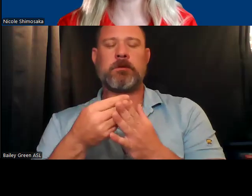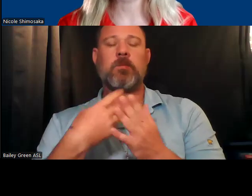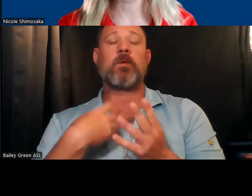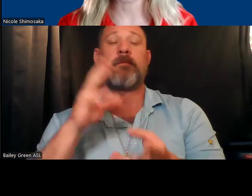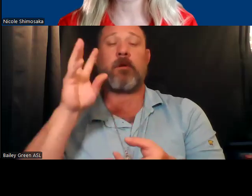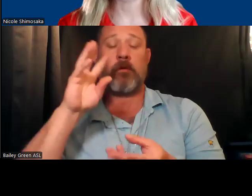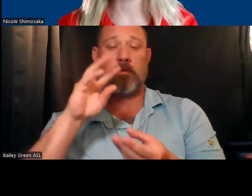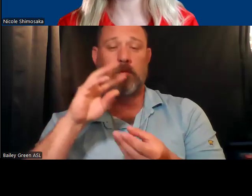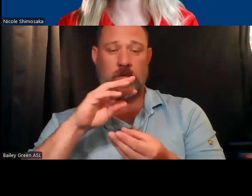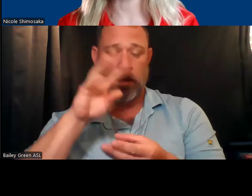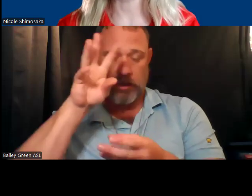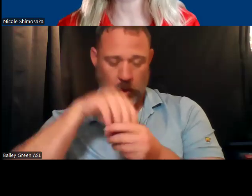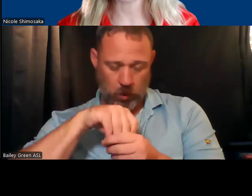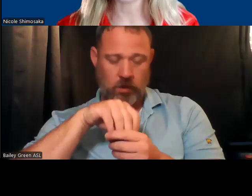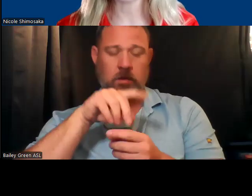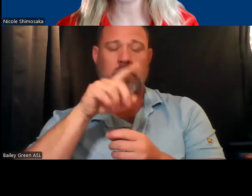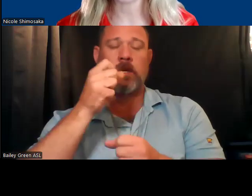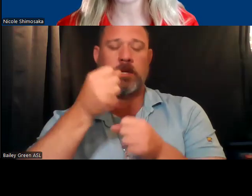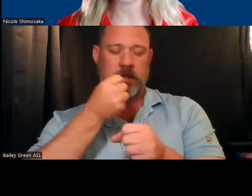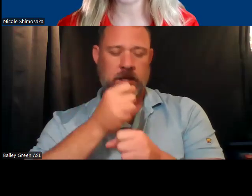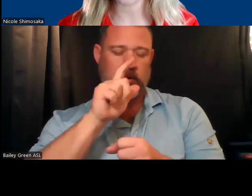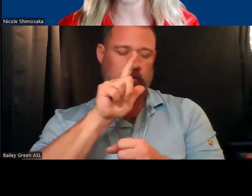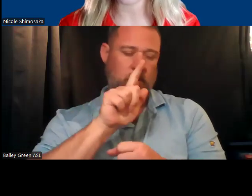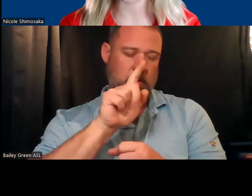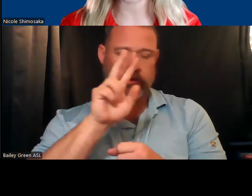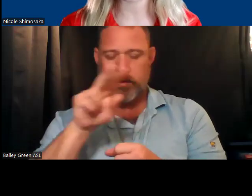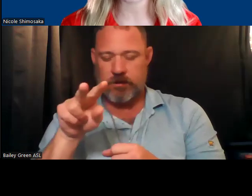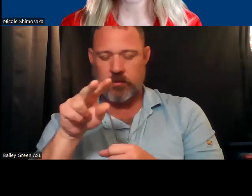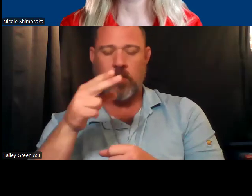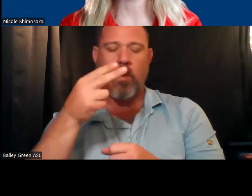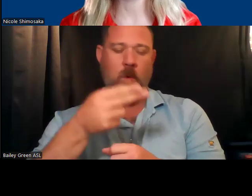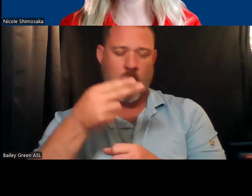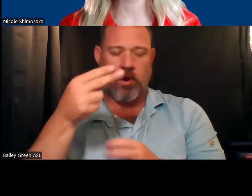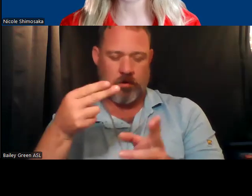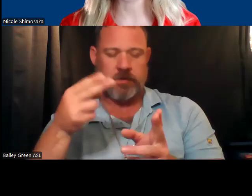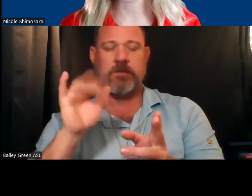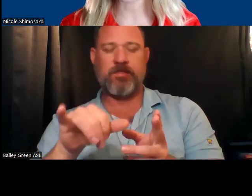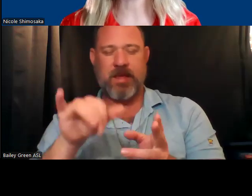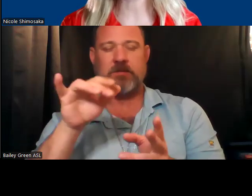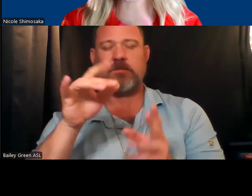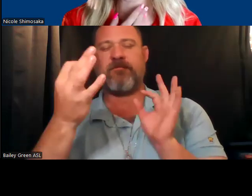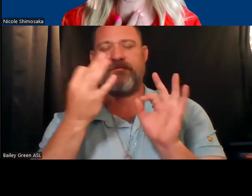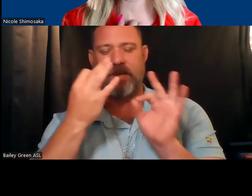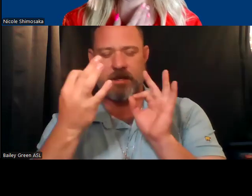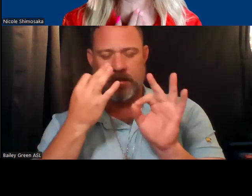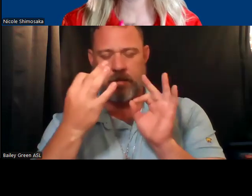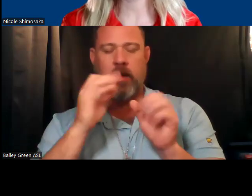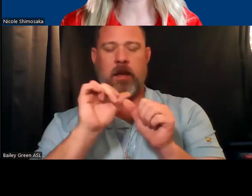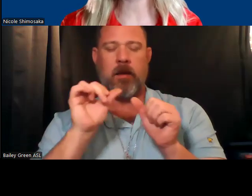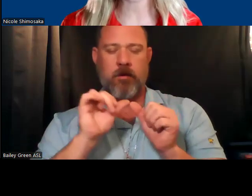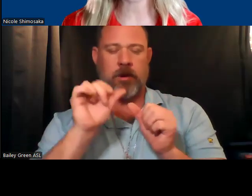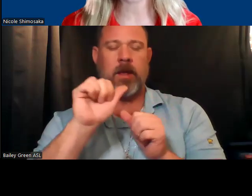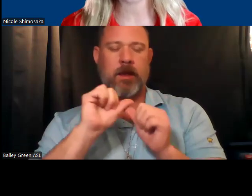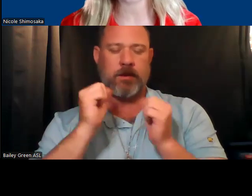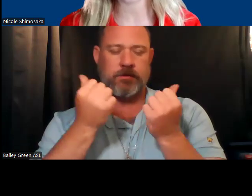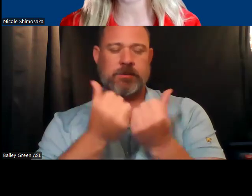included a year 21-22 hold harmless. This was based on feedback from the area agencies along with